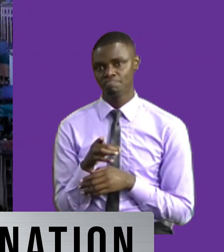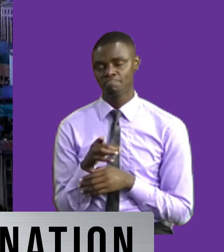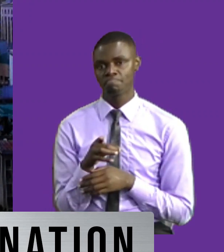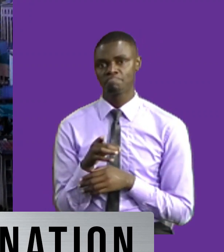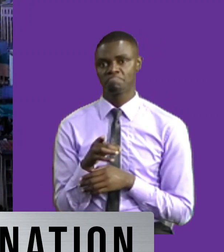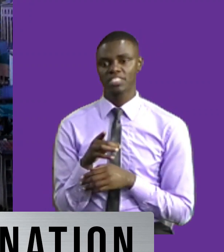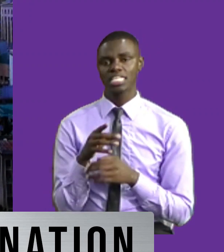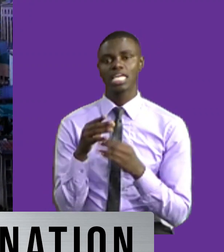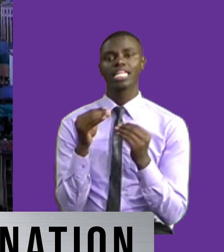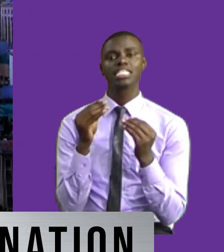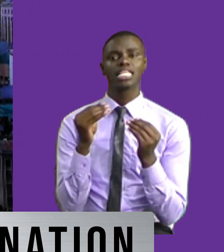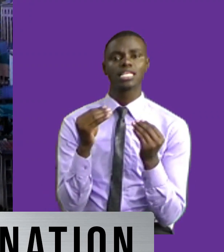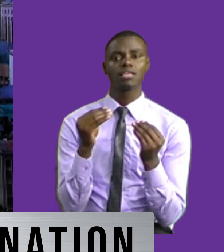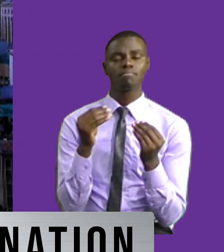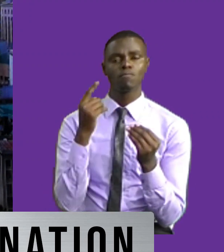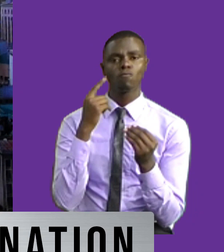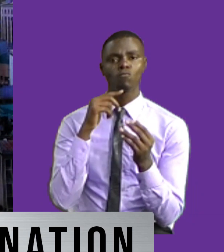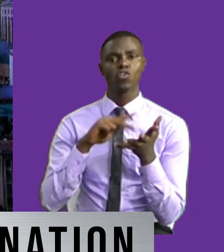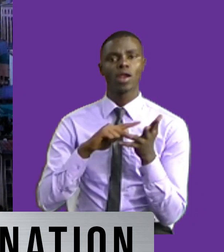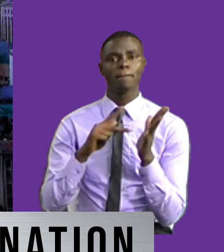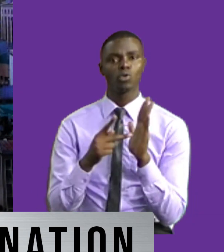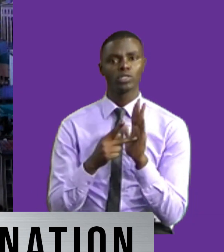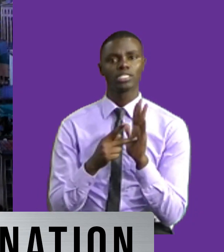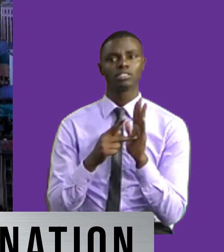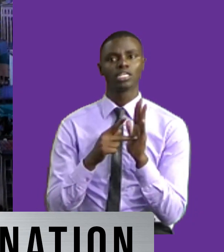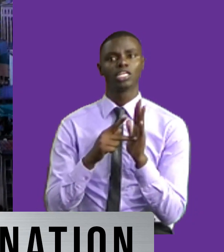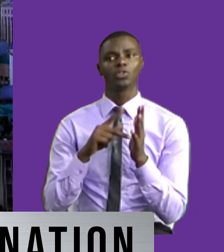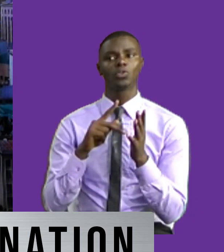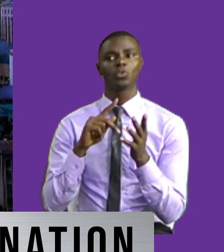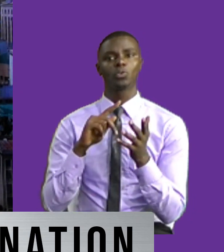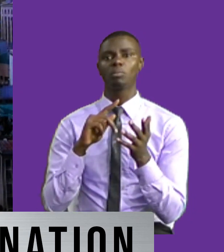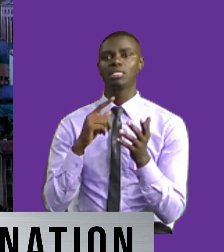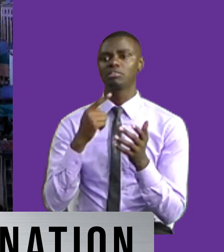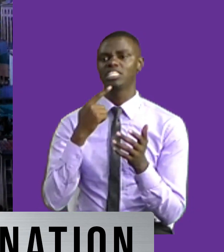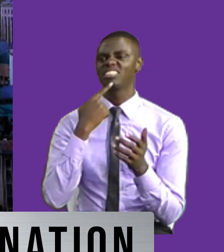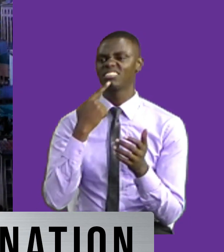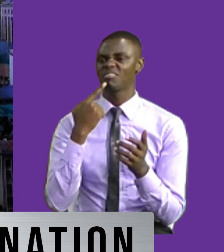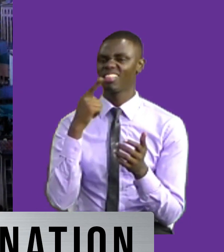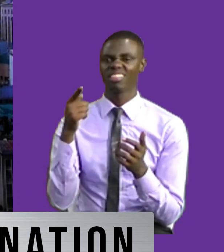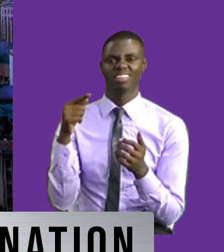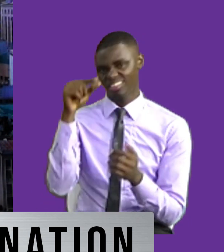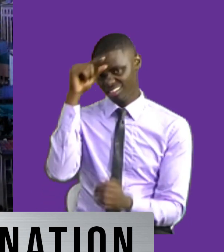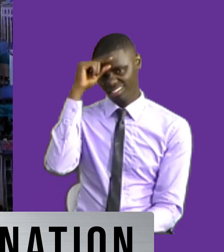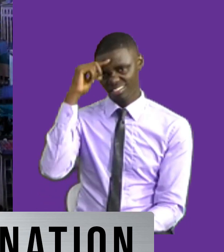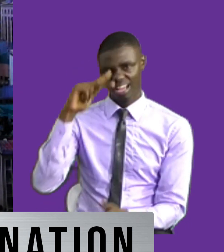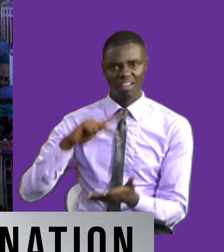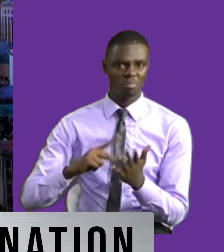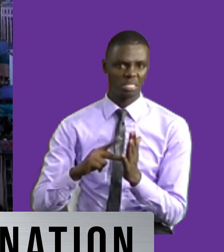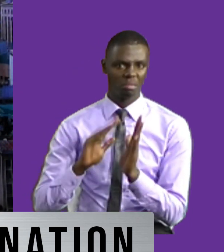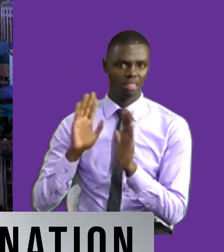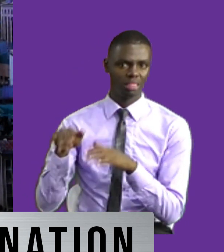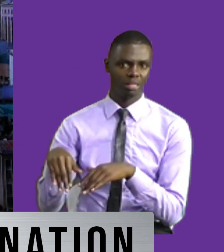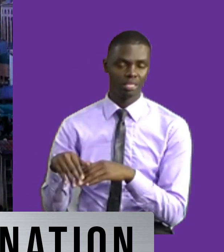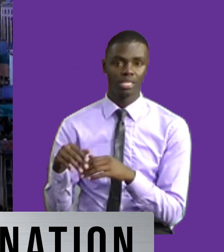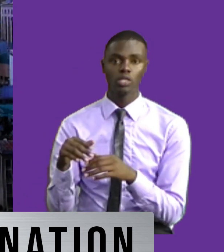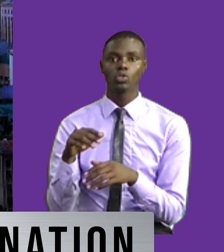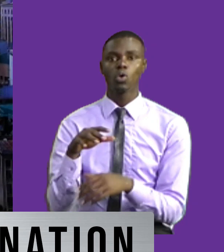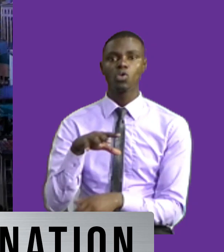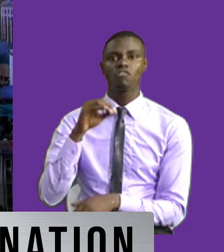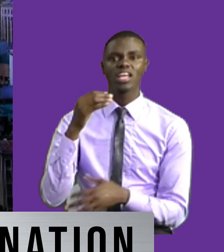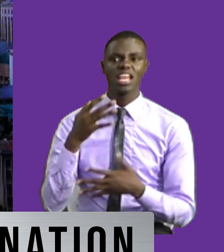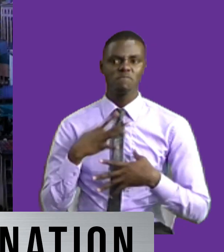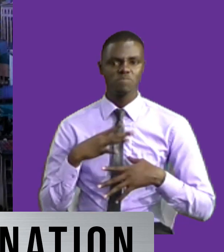it is very easy for a project to be termed as a government project. And therefore, you will find